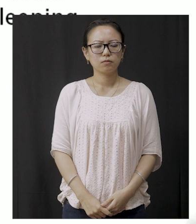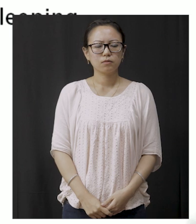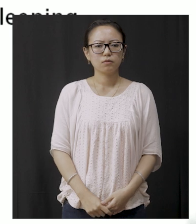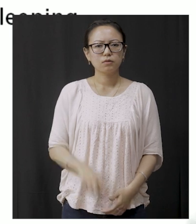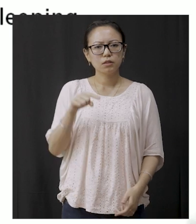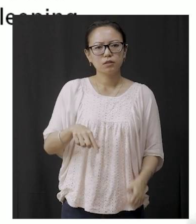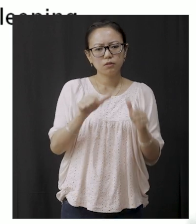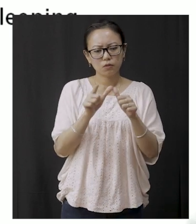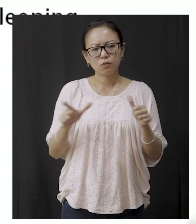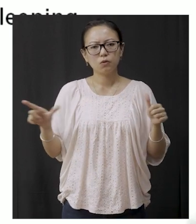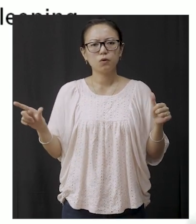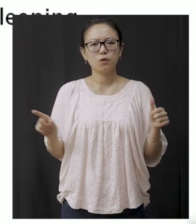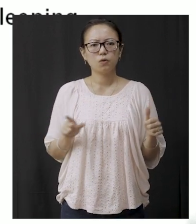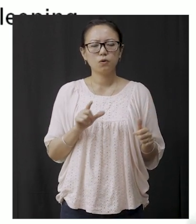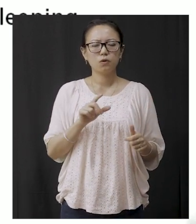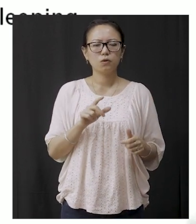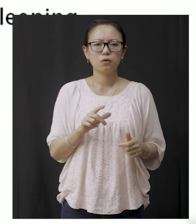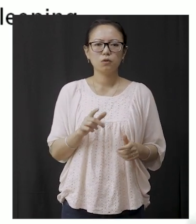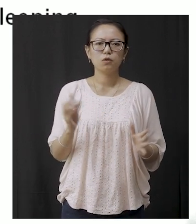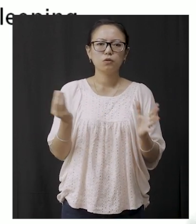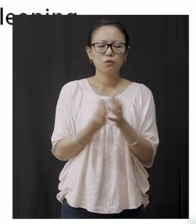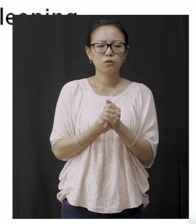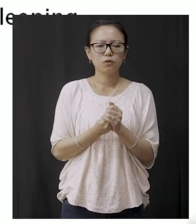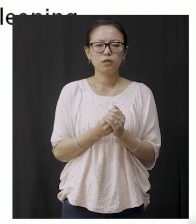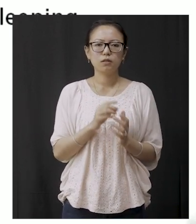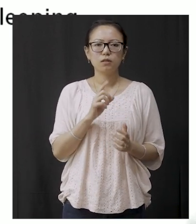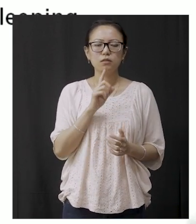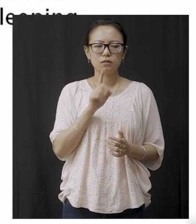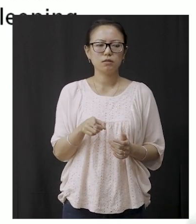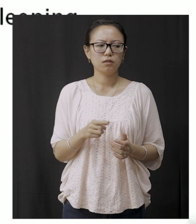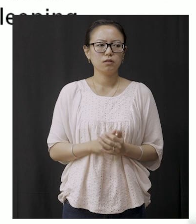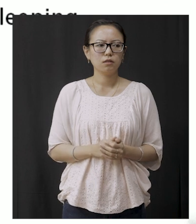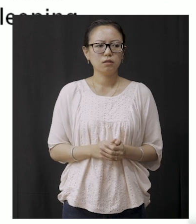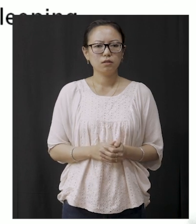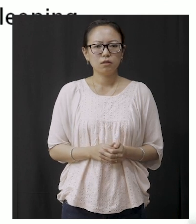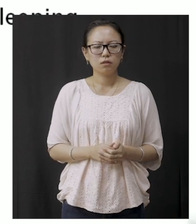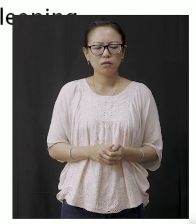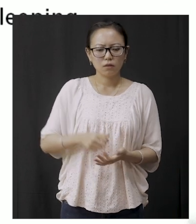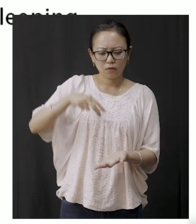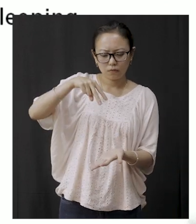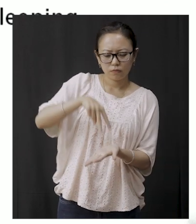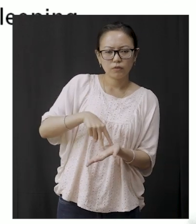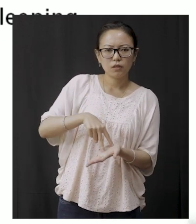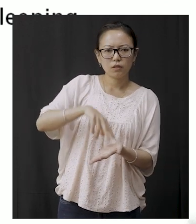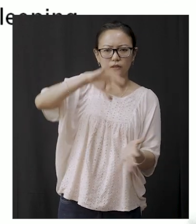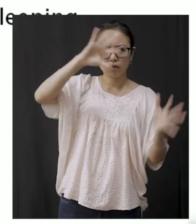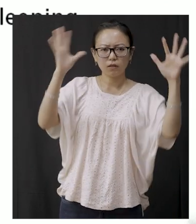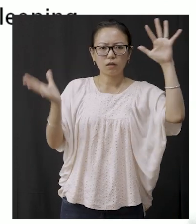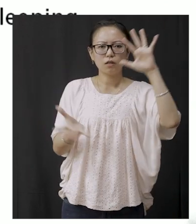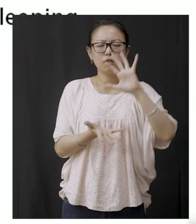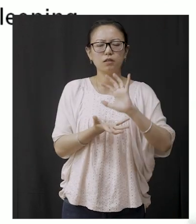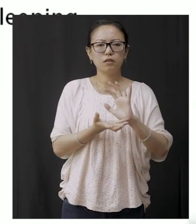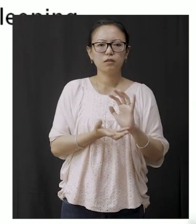read? First line, with their feet in the earth and their heads in